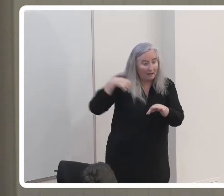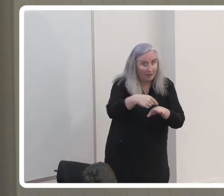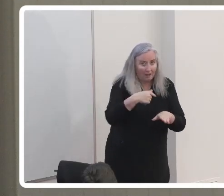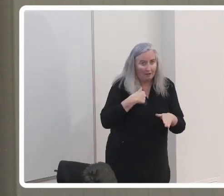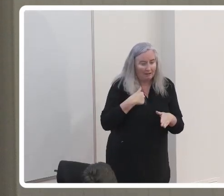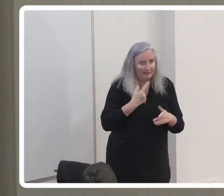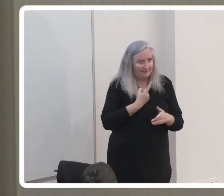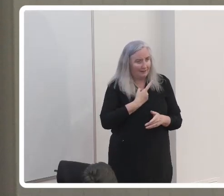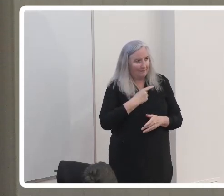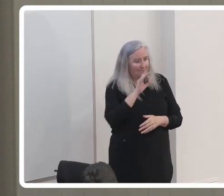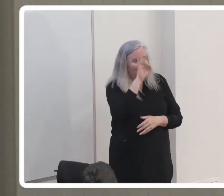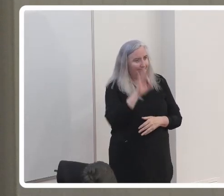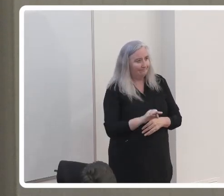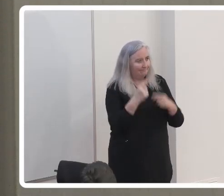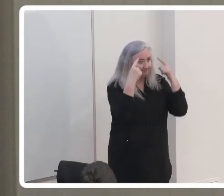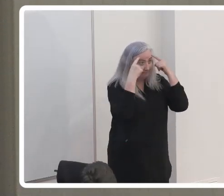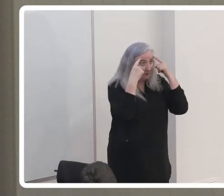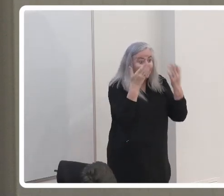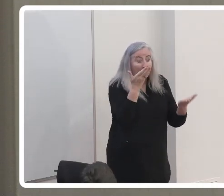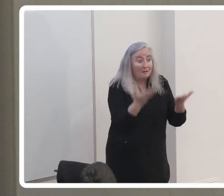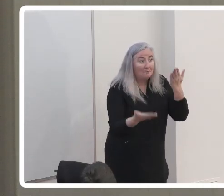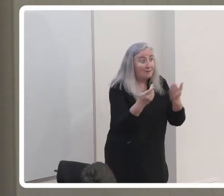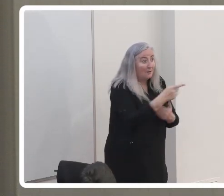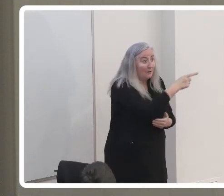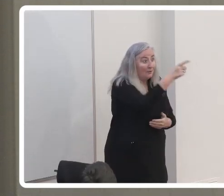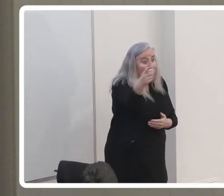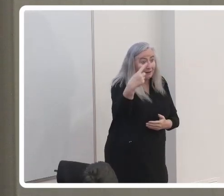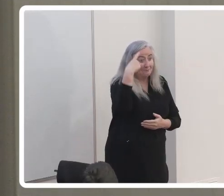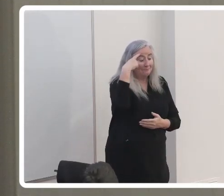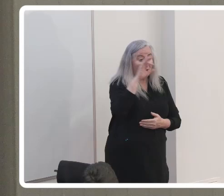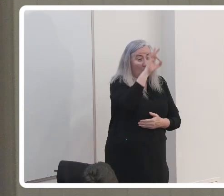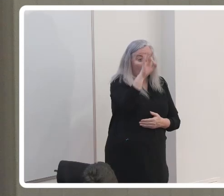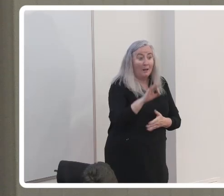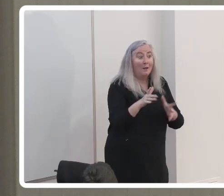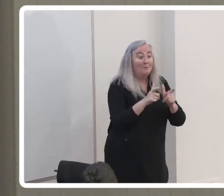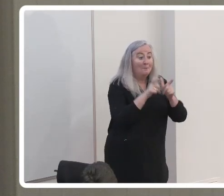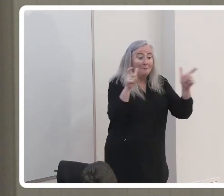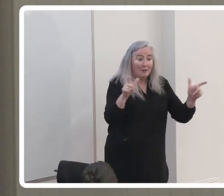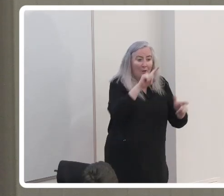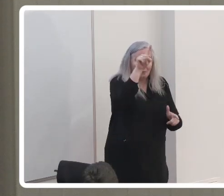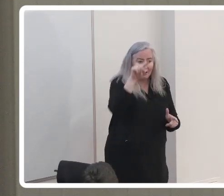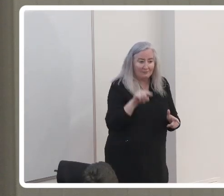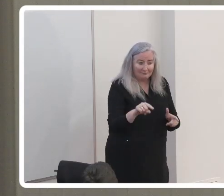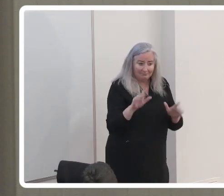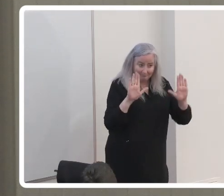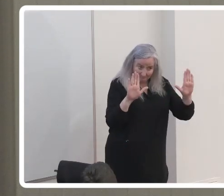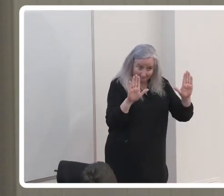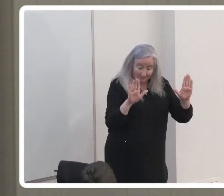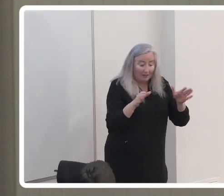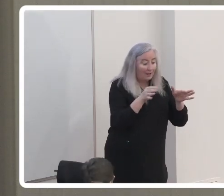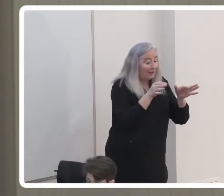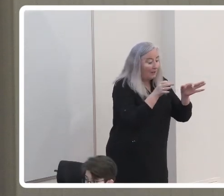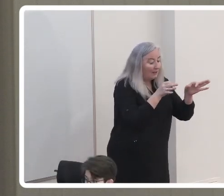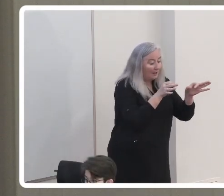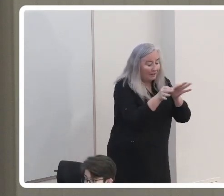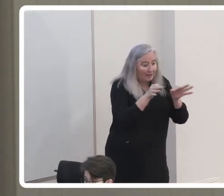question, which you might also already be asking yourselves, that big question: which advocacy strategy should